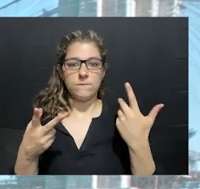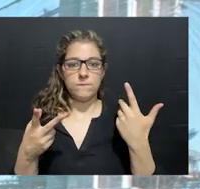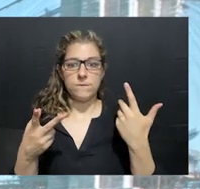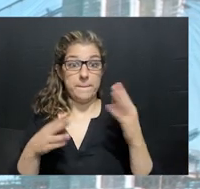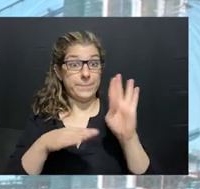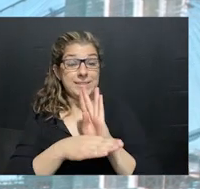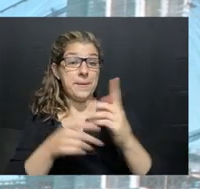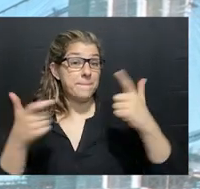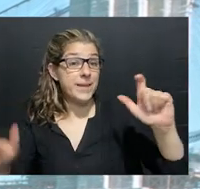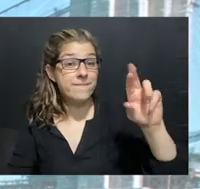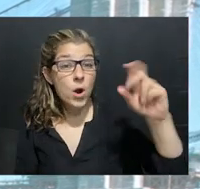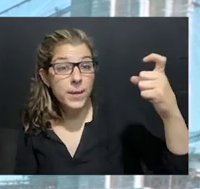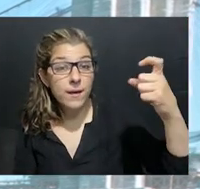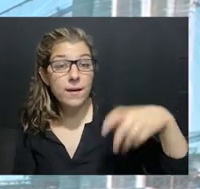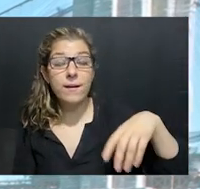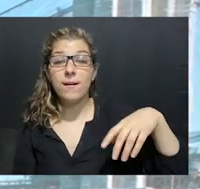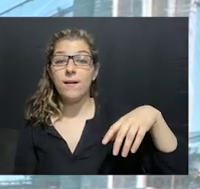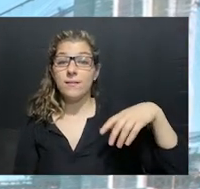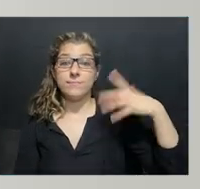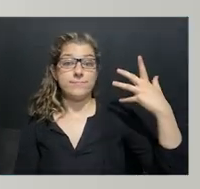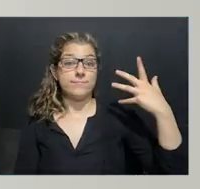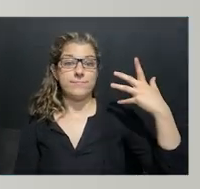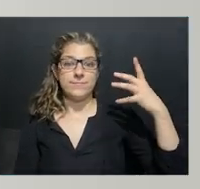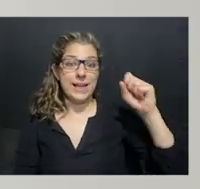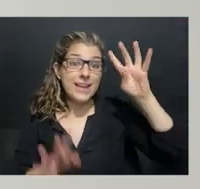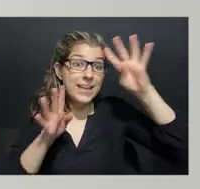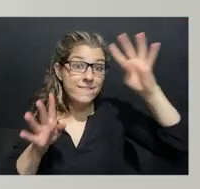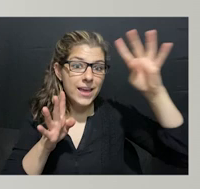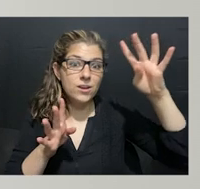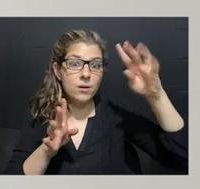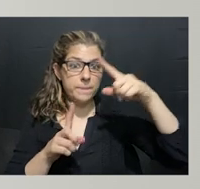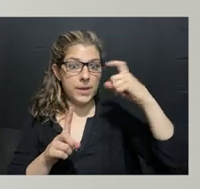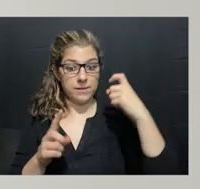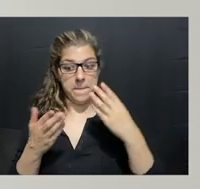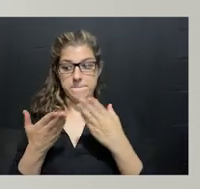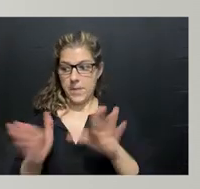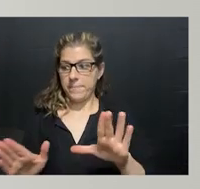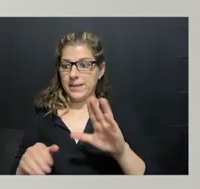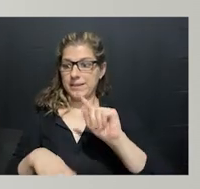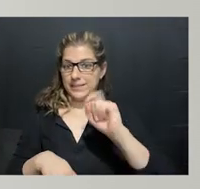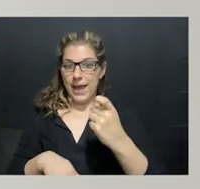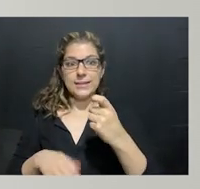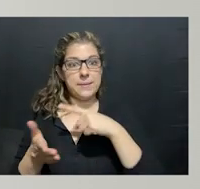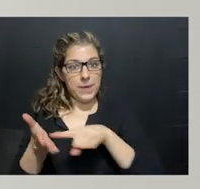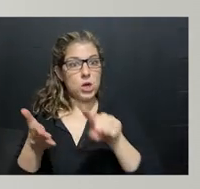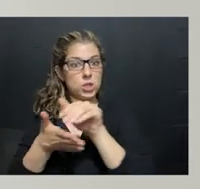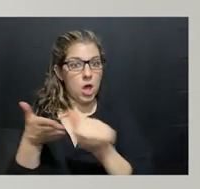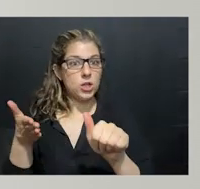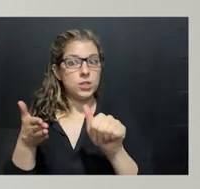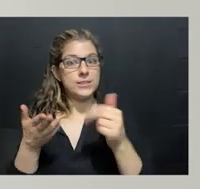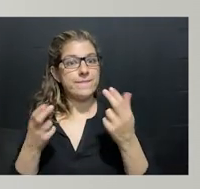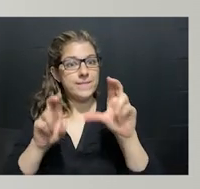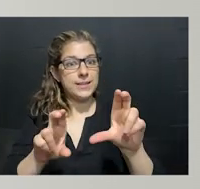industry, Big Pharma, that is able to innovate as a consequence of public taxpayer dollars invested